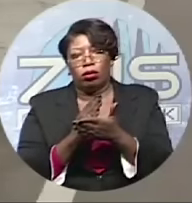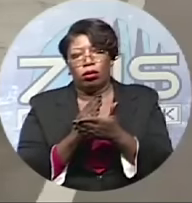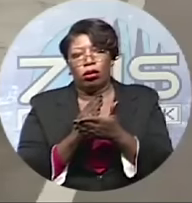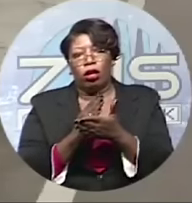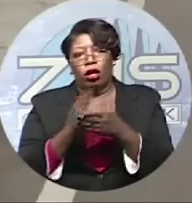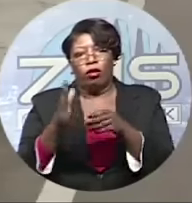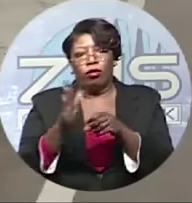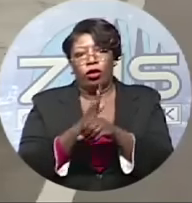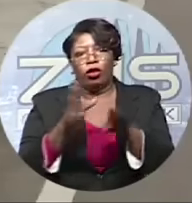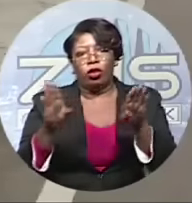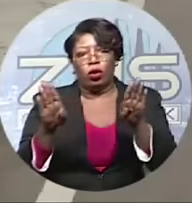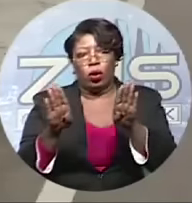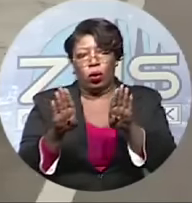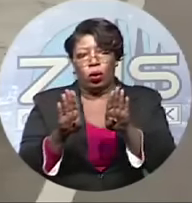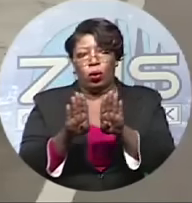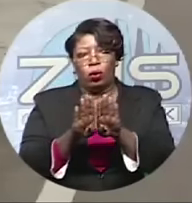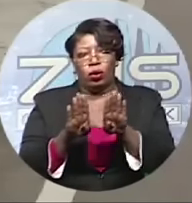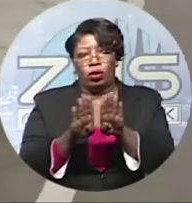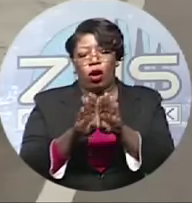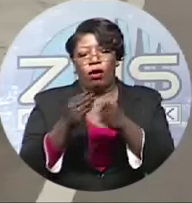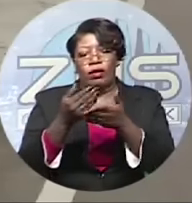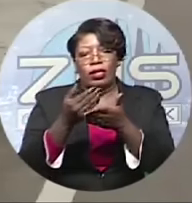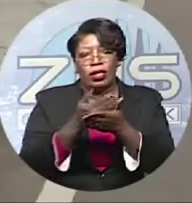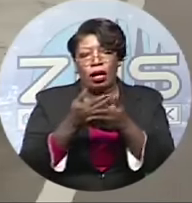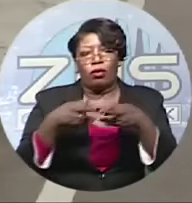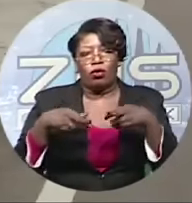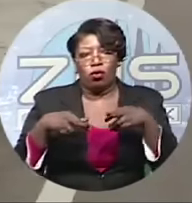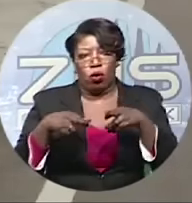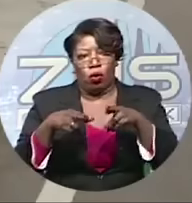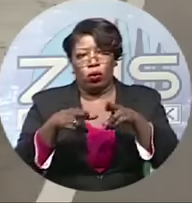and full closure of some roads,